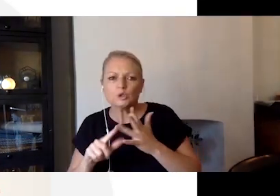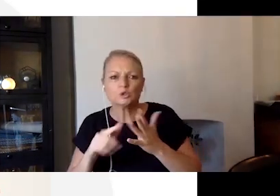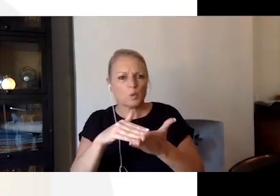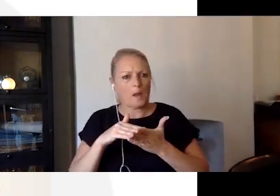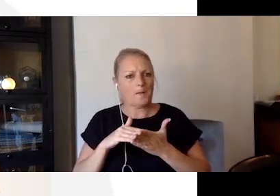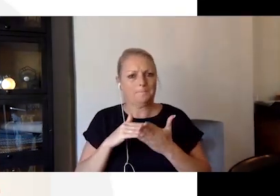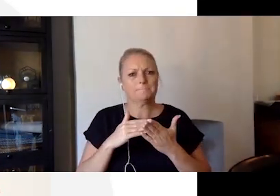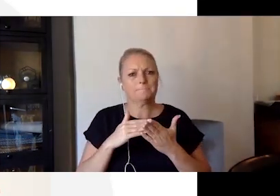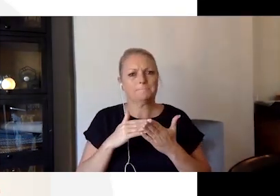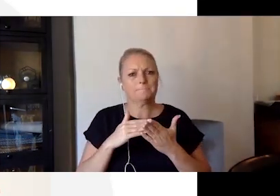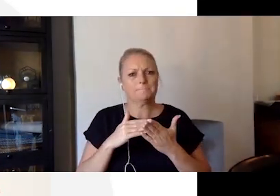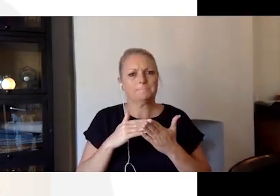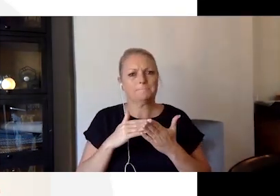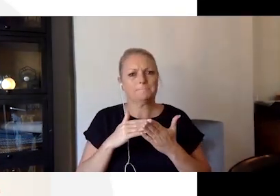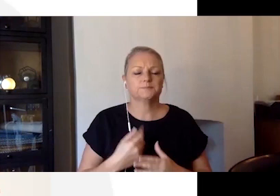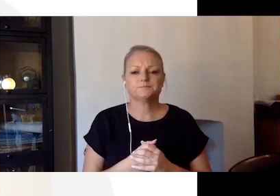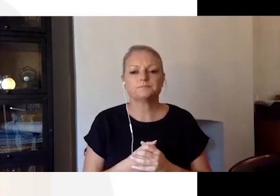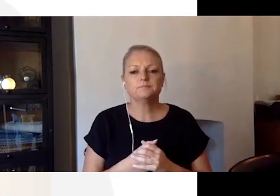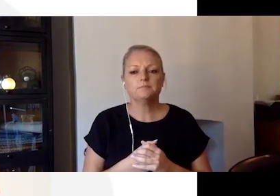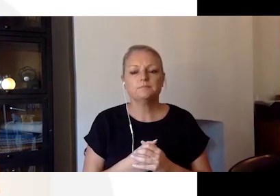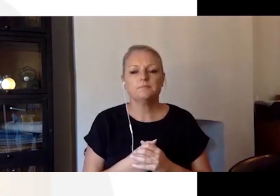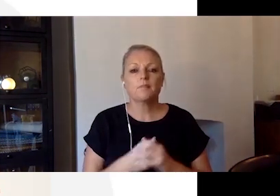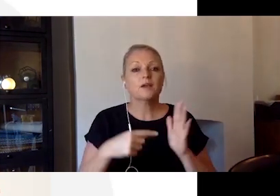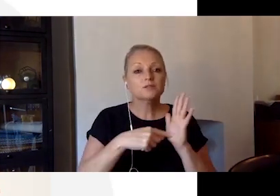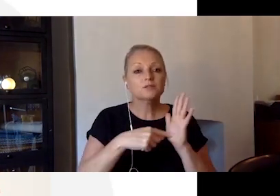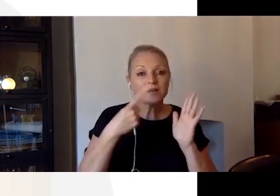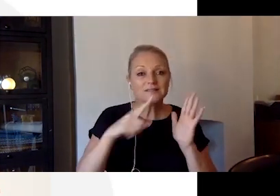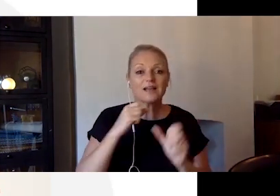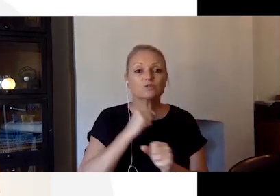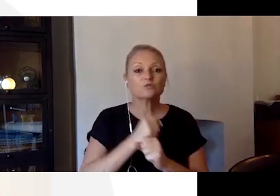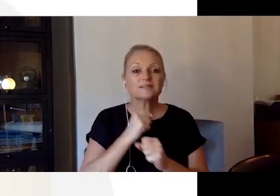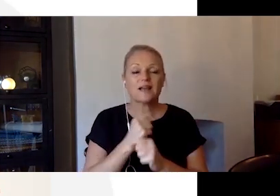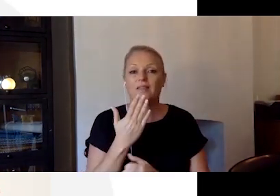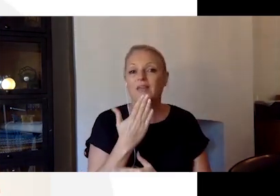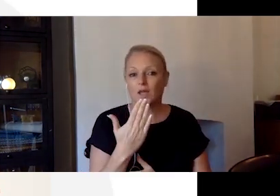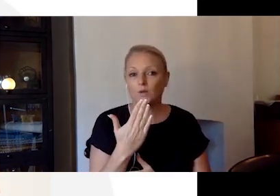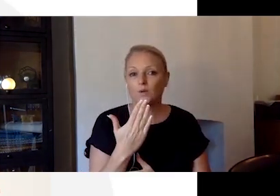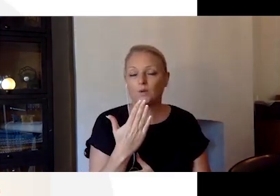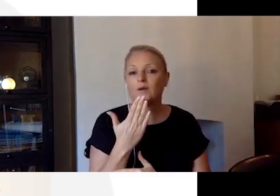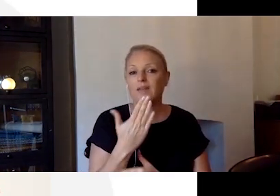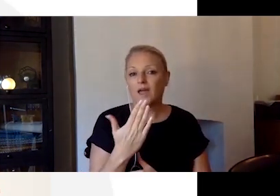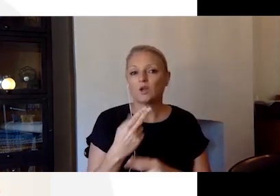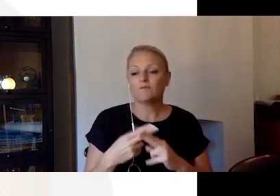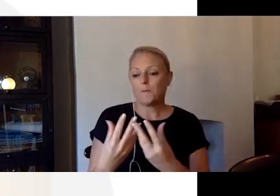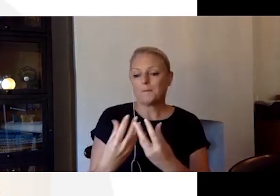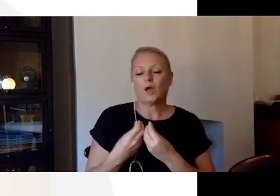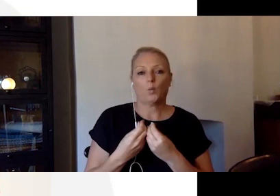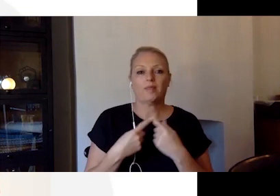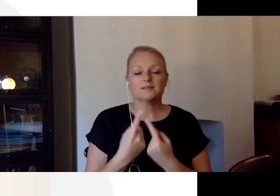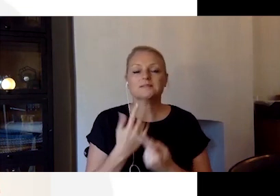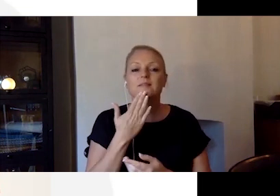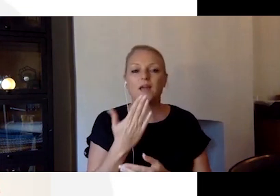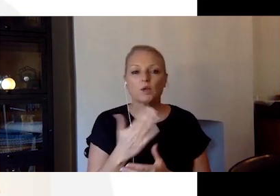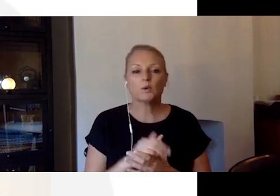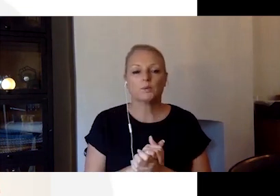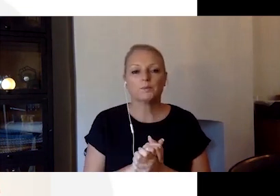moment. Tracy and Greta, thank you so much for being here with us today. We really appreciate